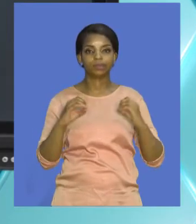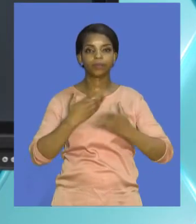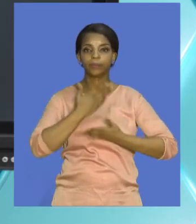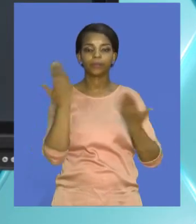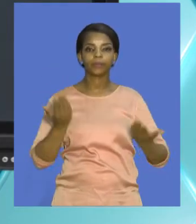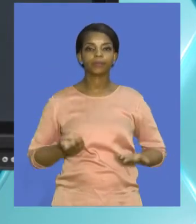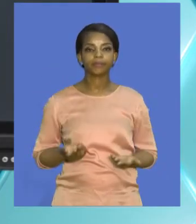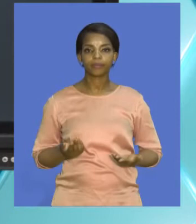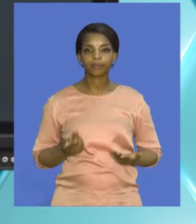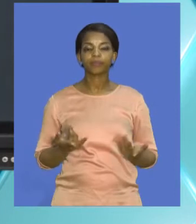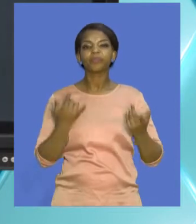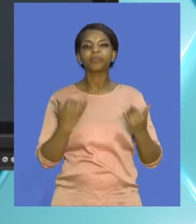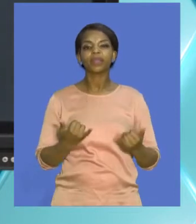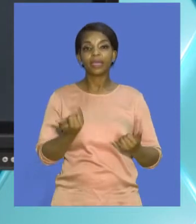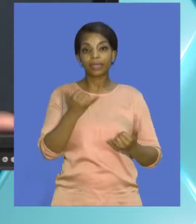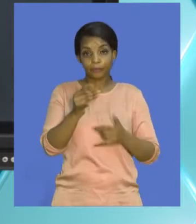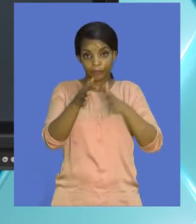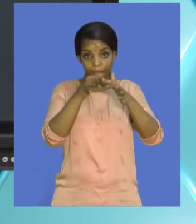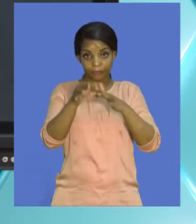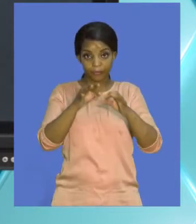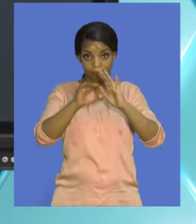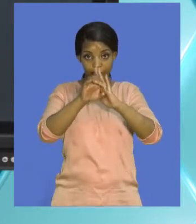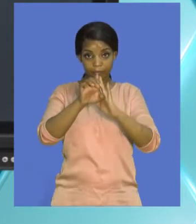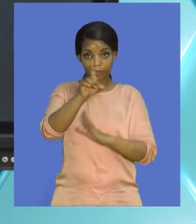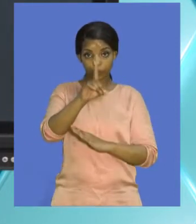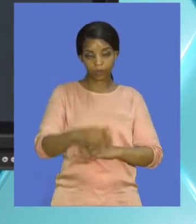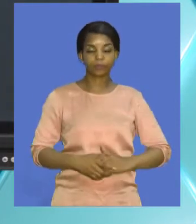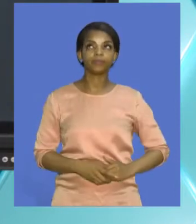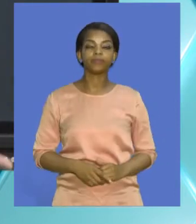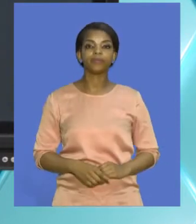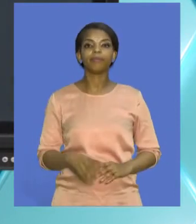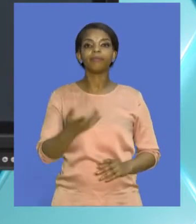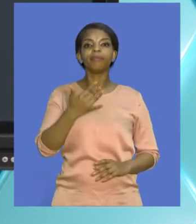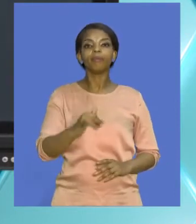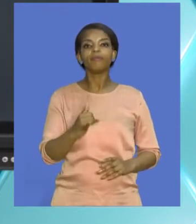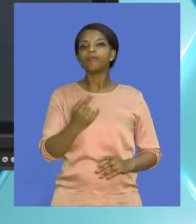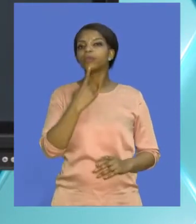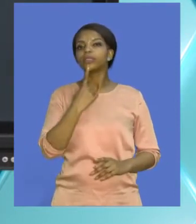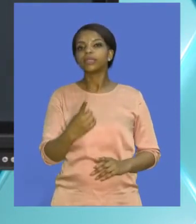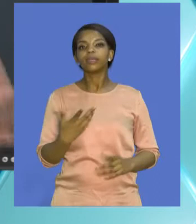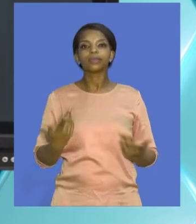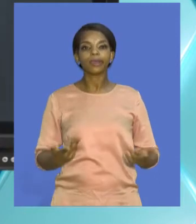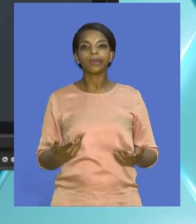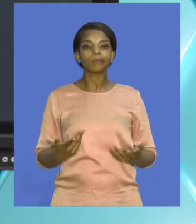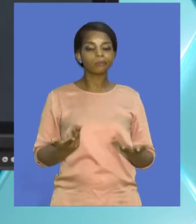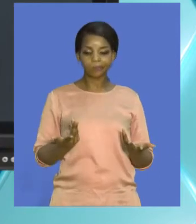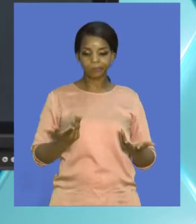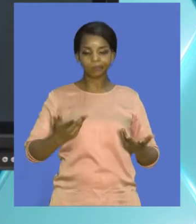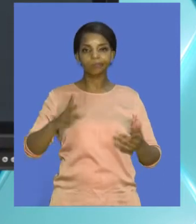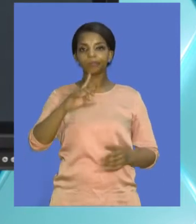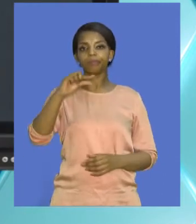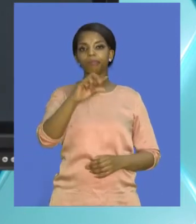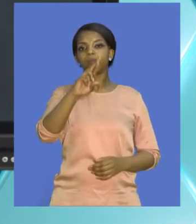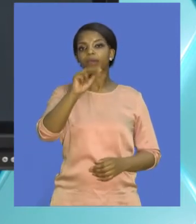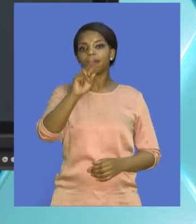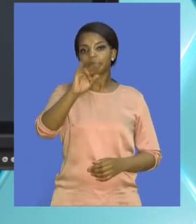force, as an example, a magnetic force is a non-contact force. The gravitational force can be, a